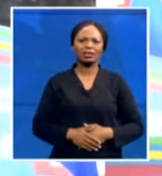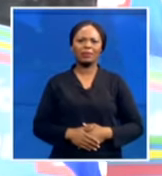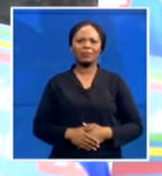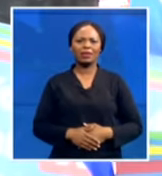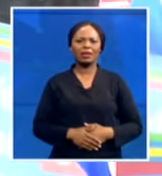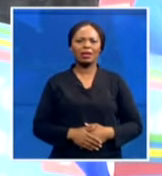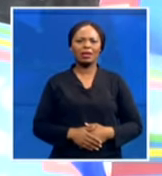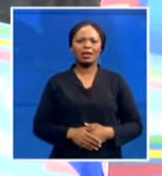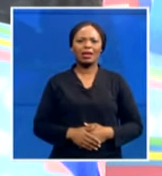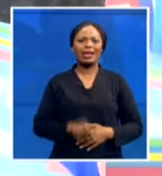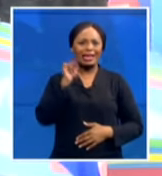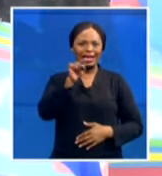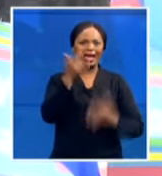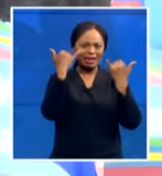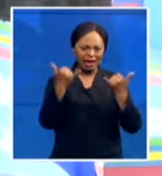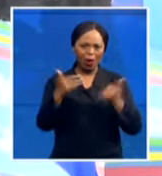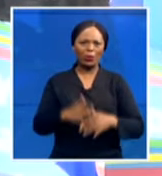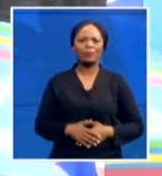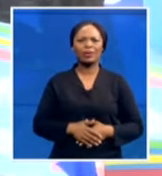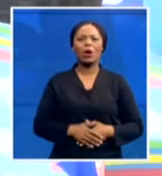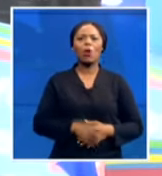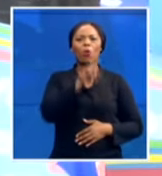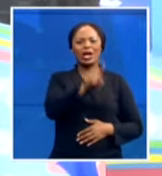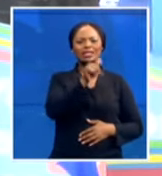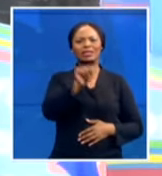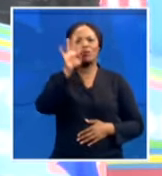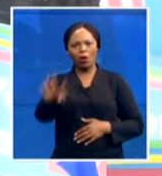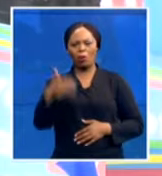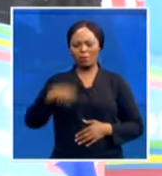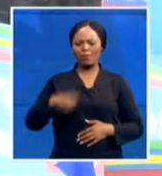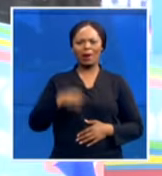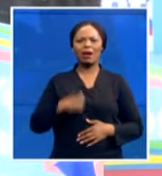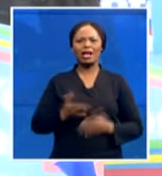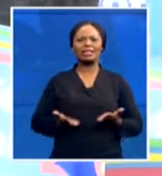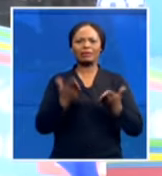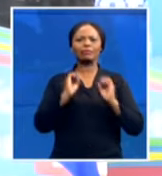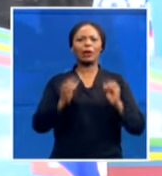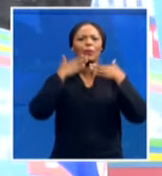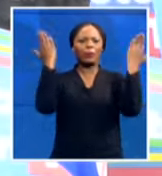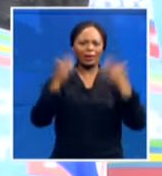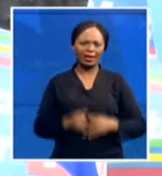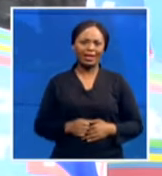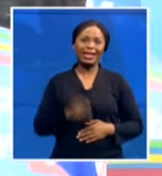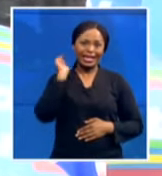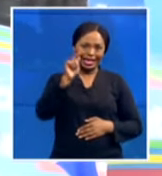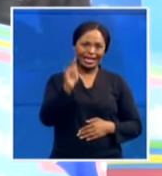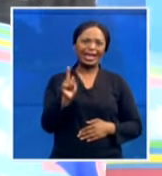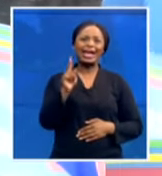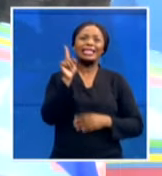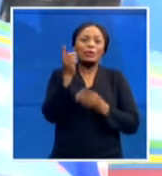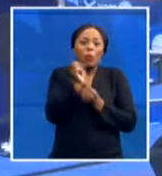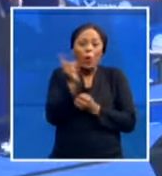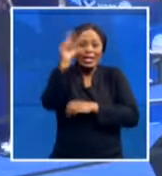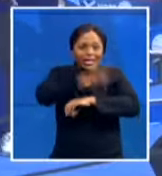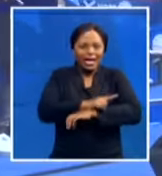one of those 64 dysfunctional municipalities, there is going to be a day zero for service delivery. In the